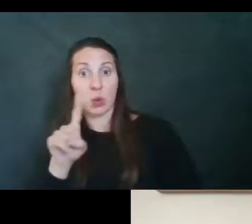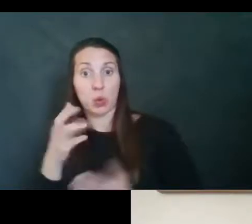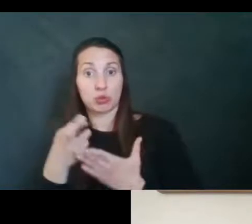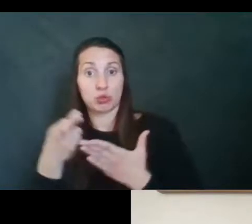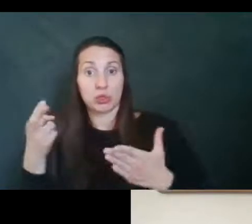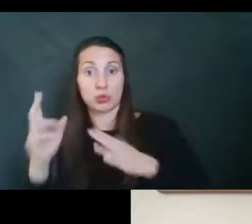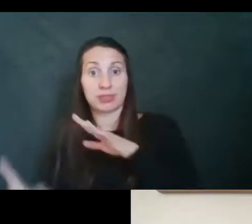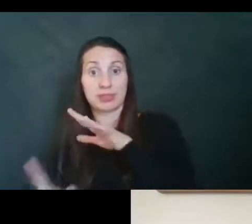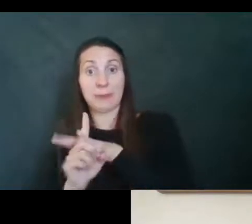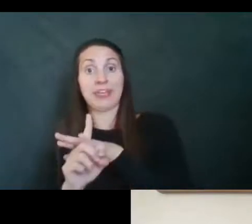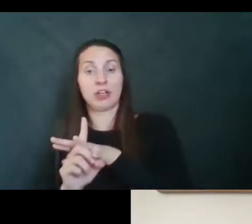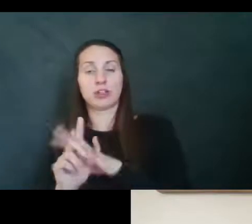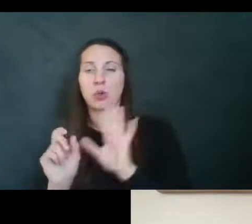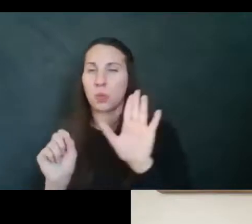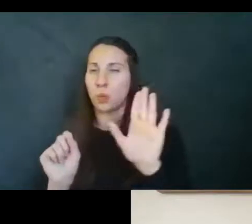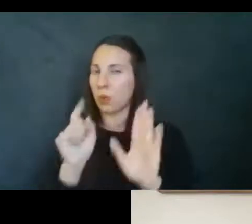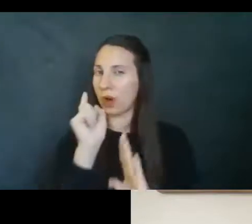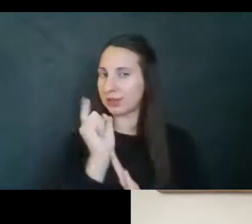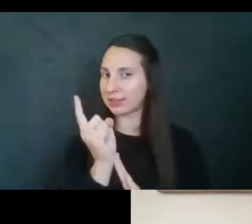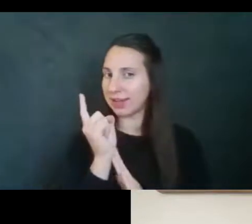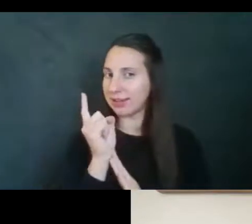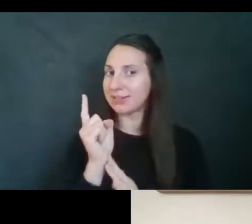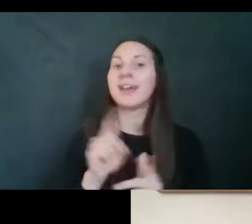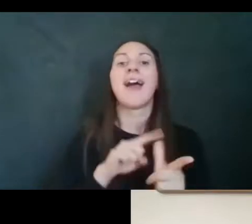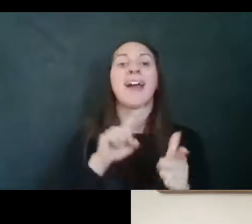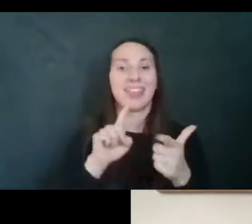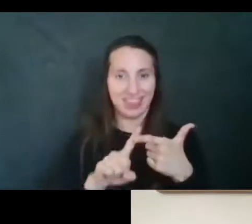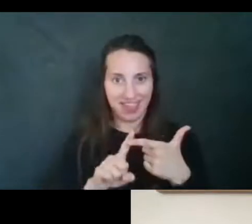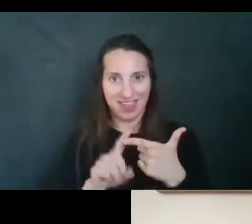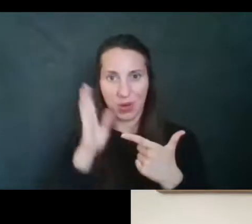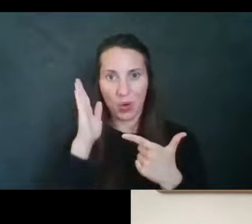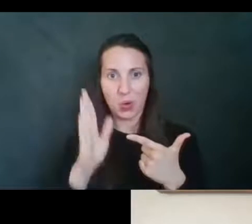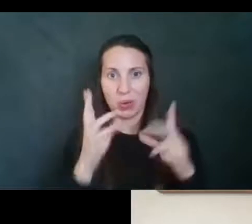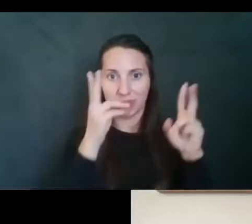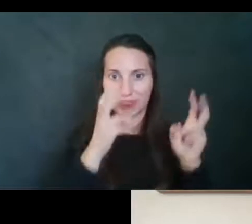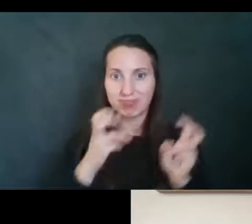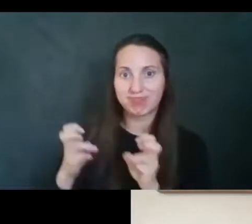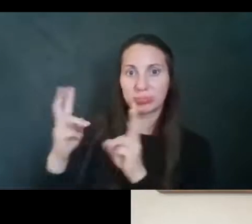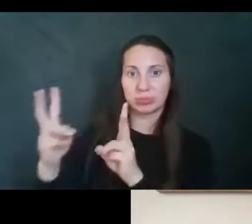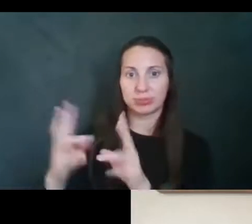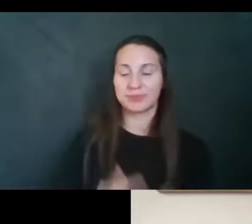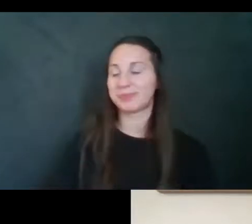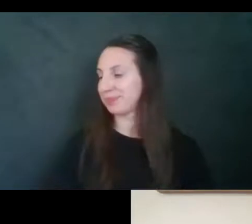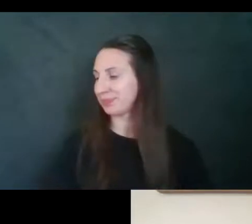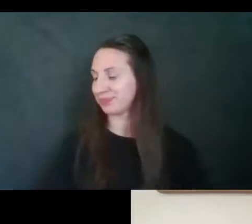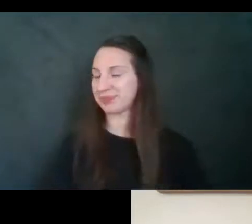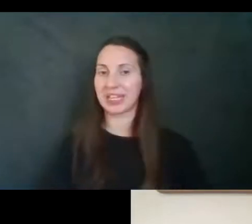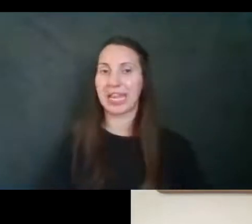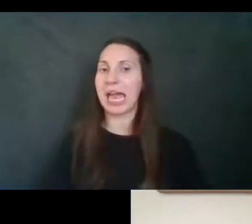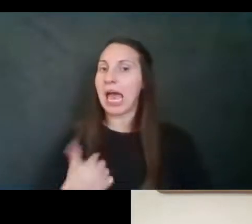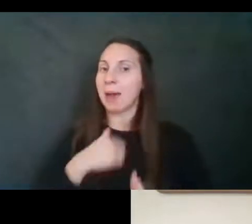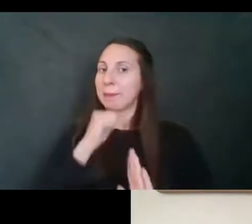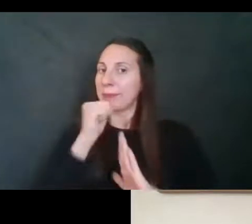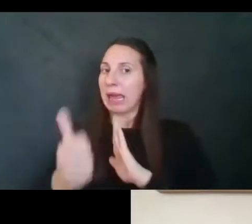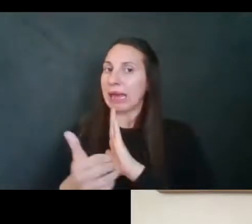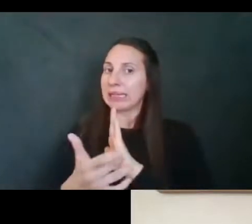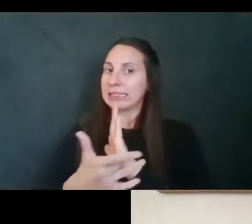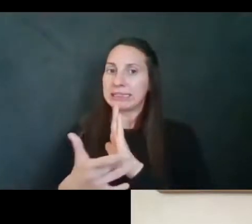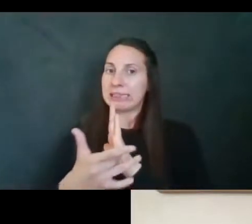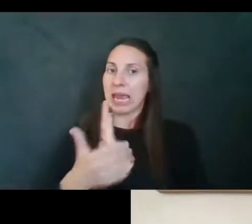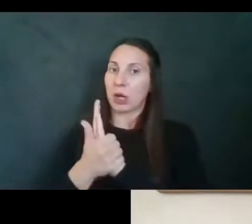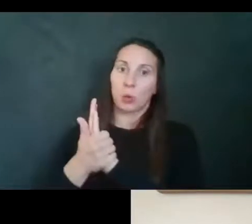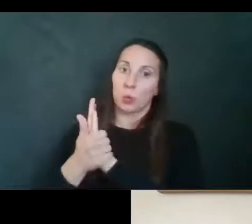1 second and we'll get that up to you. All right. I'm not a tech whiz,